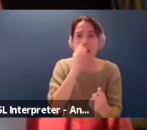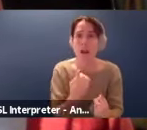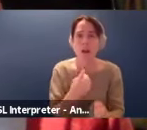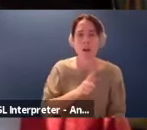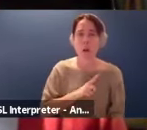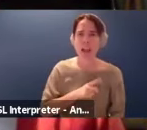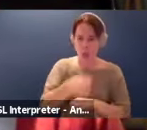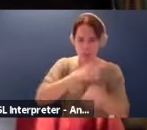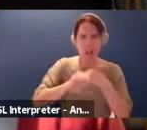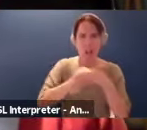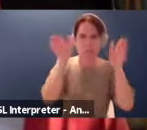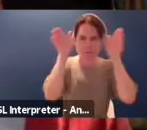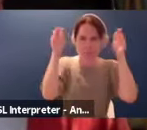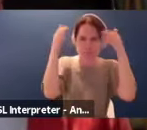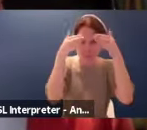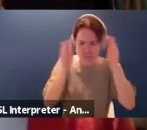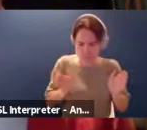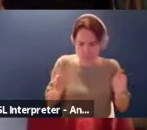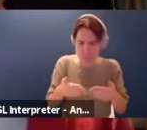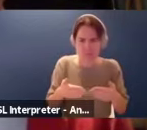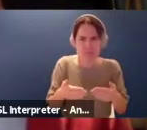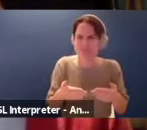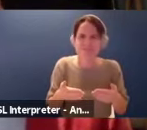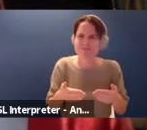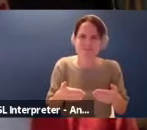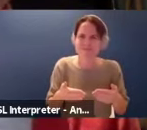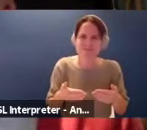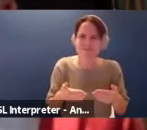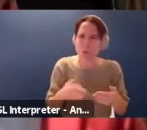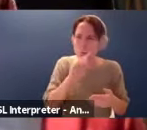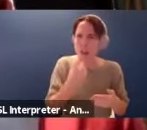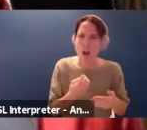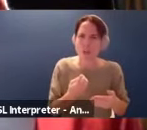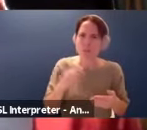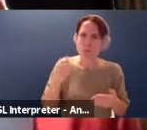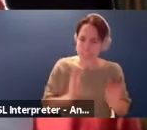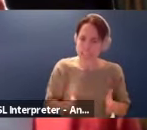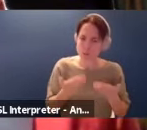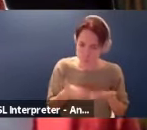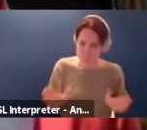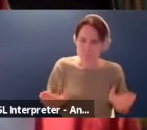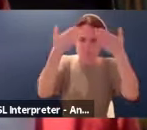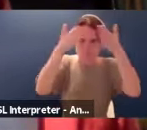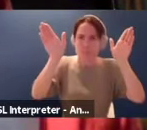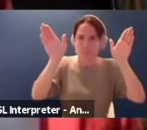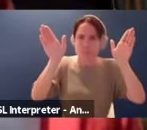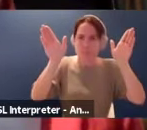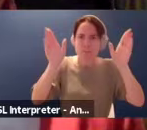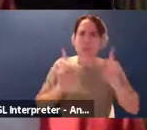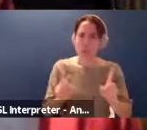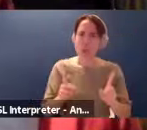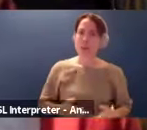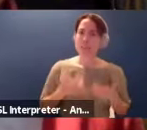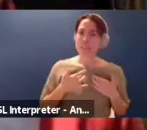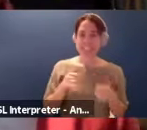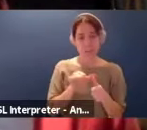way so there may be there may well be things that are socially useful but um probably best not to actually align